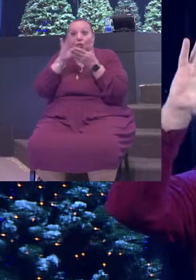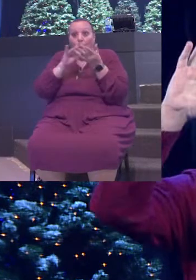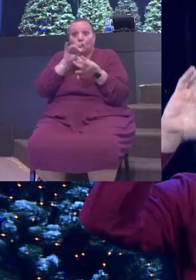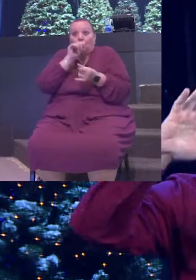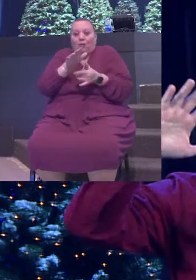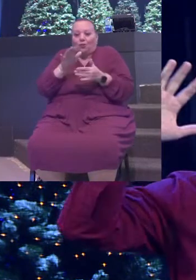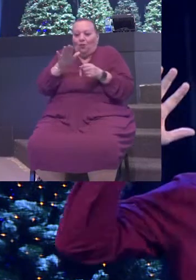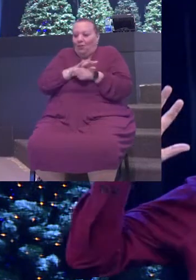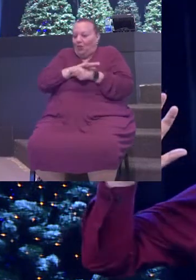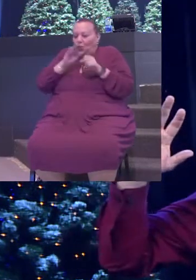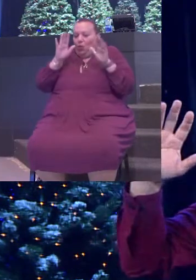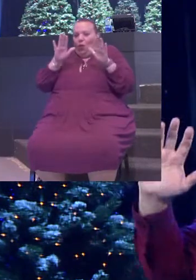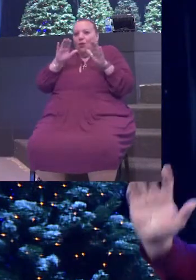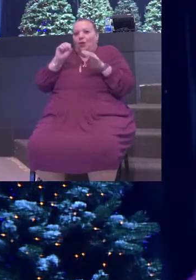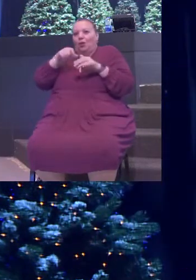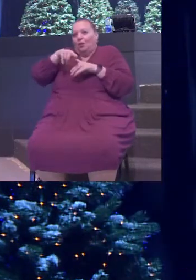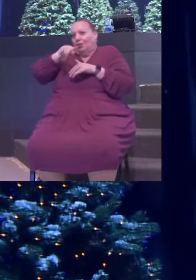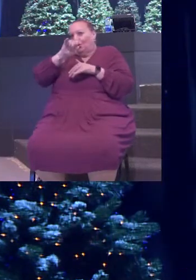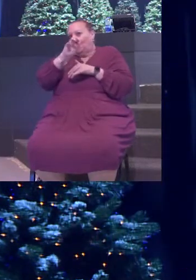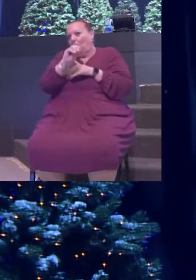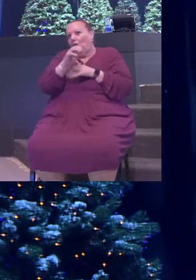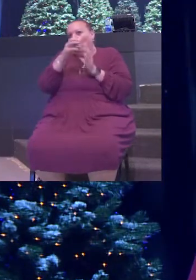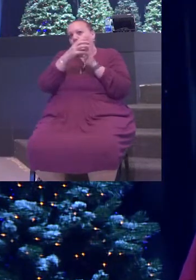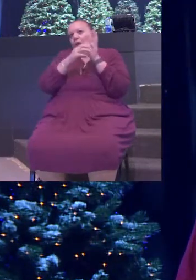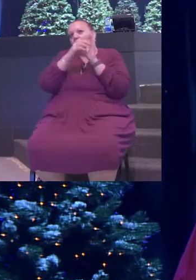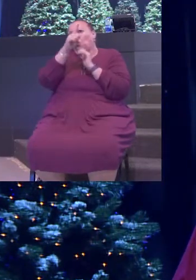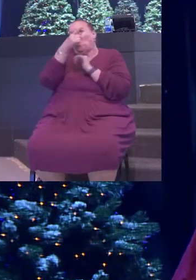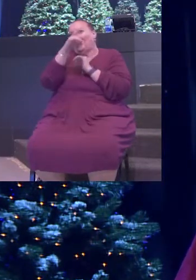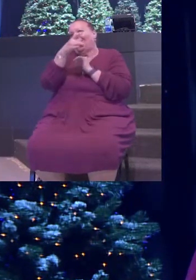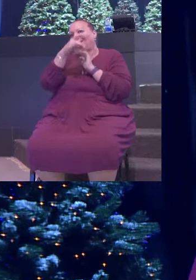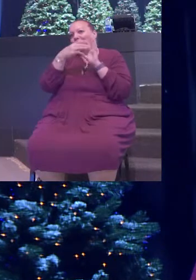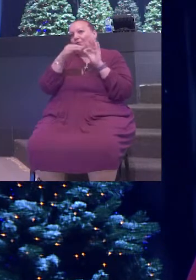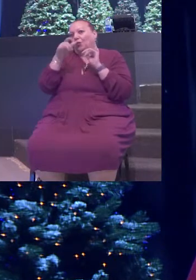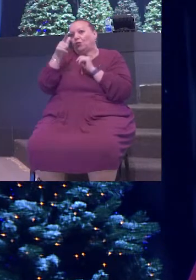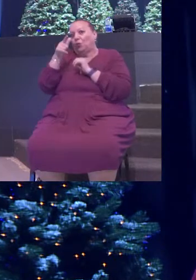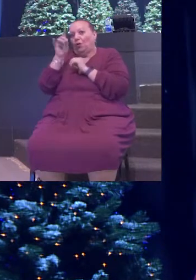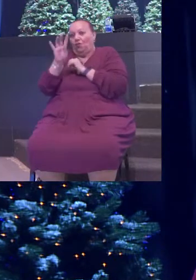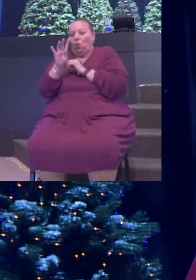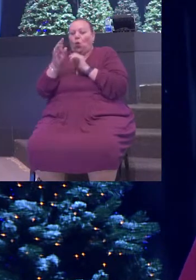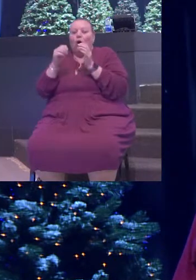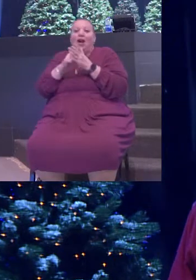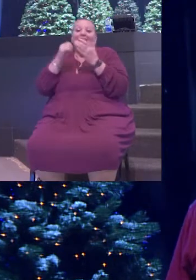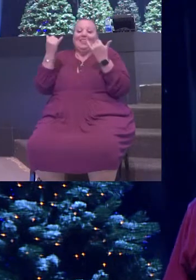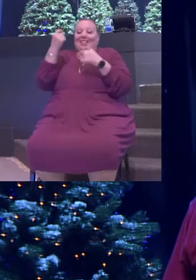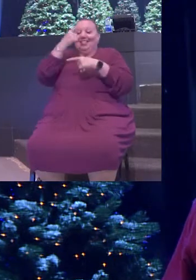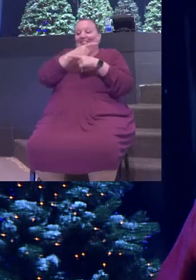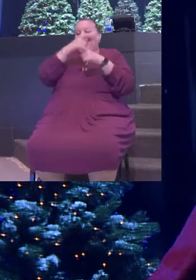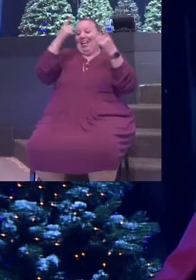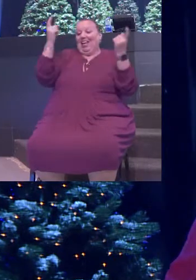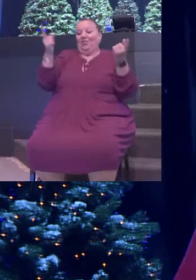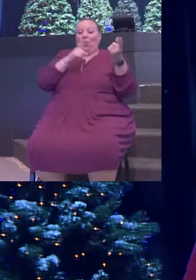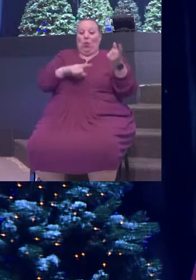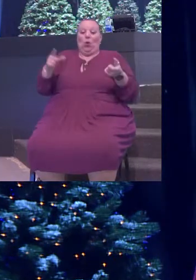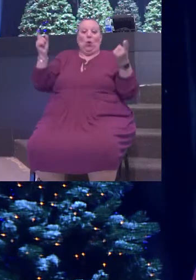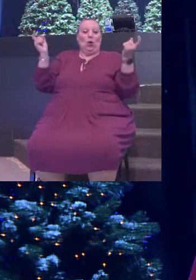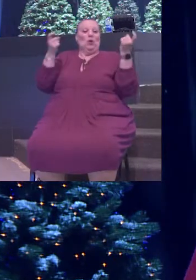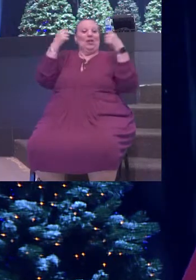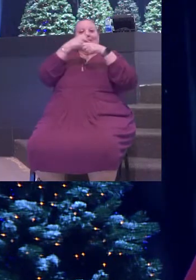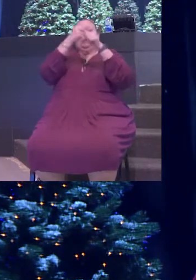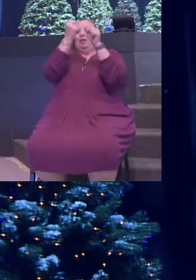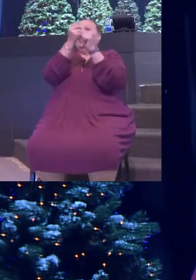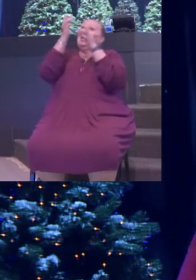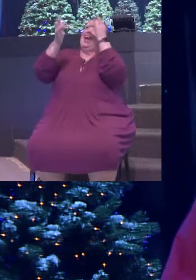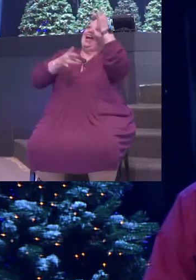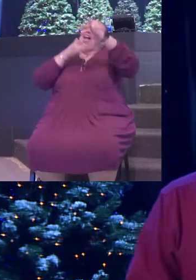we're filled with wonder. In Psalm chapter 118, verse 24 says, "This is the day that the Lord has made. Let's rejoice and let's be glad in